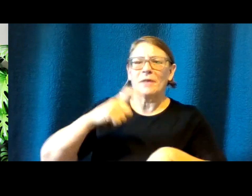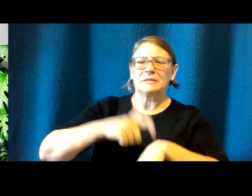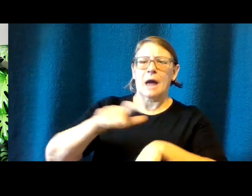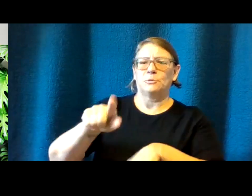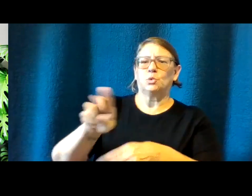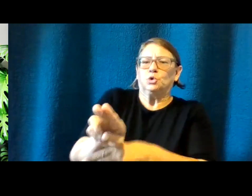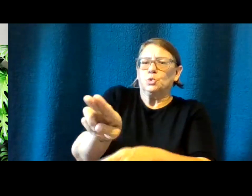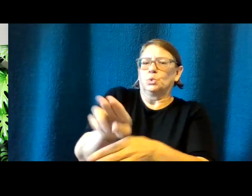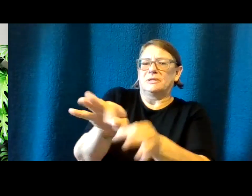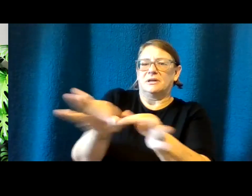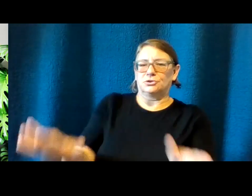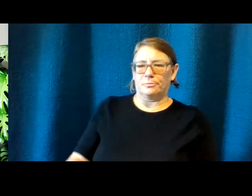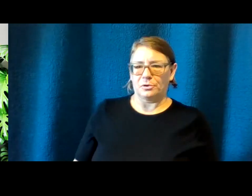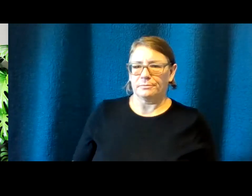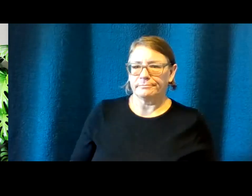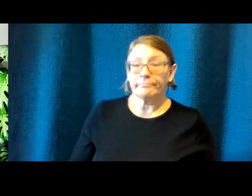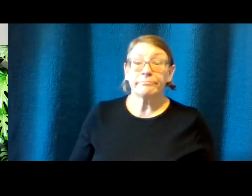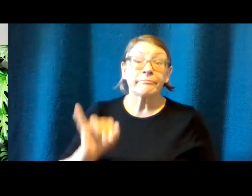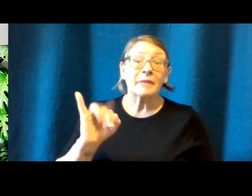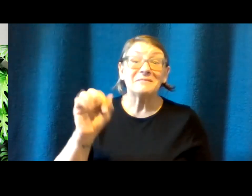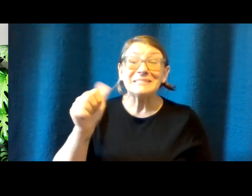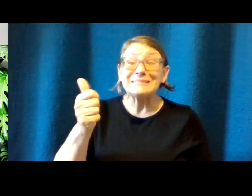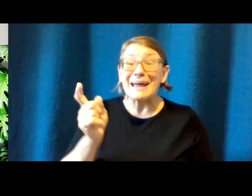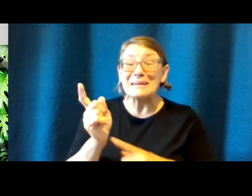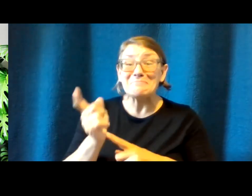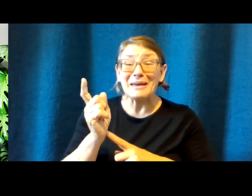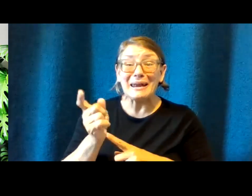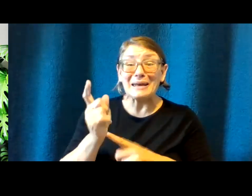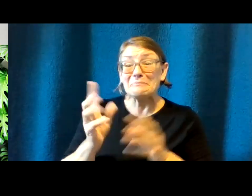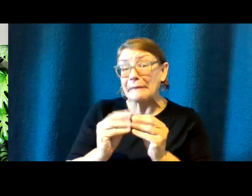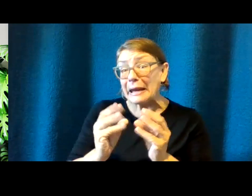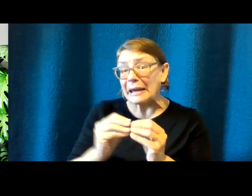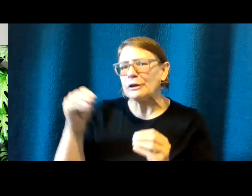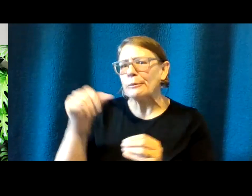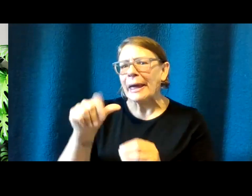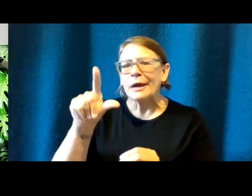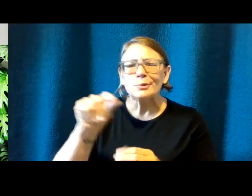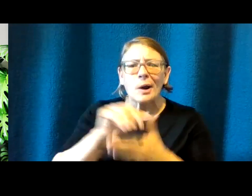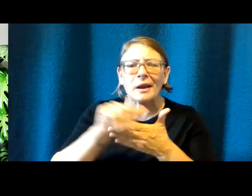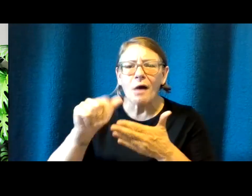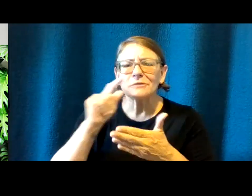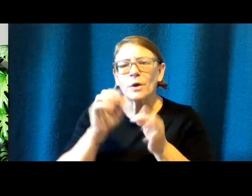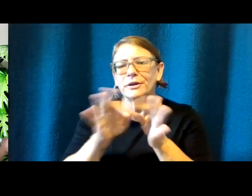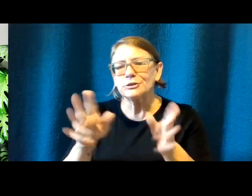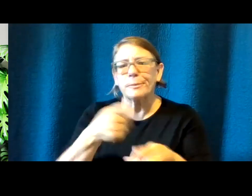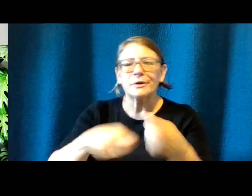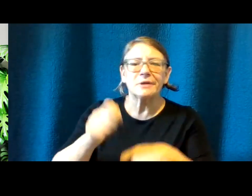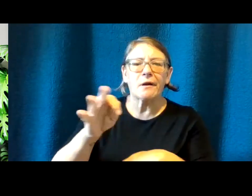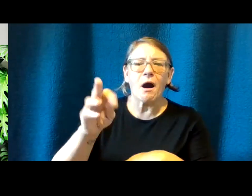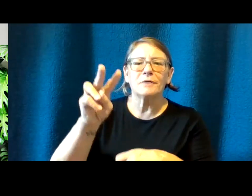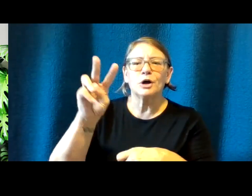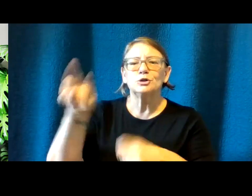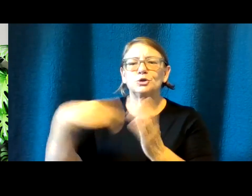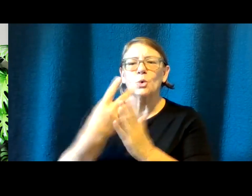you have the interpreter. So if it's a 10-minute meeting, you're paying $20 for the interpreter versus a 2-hour